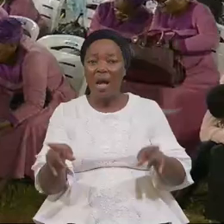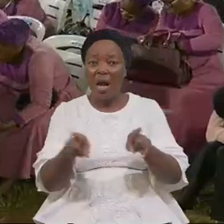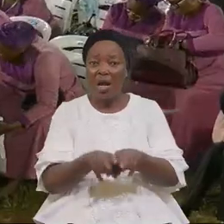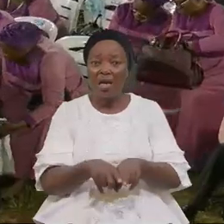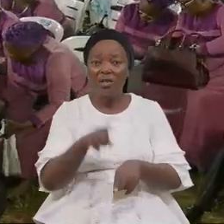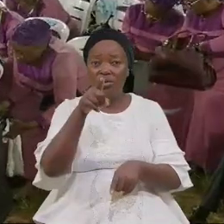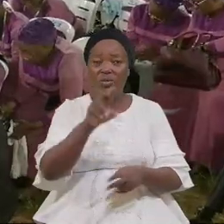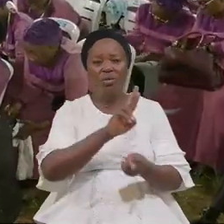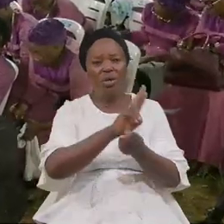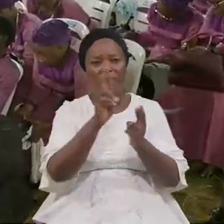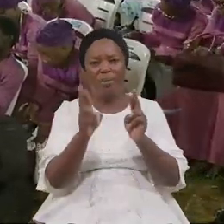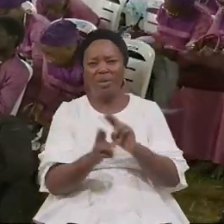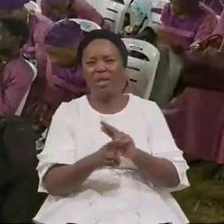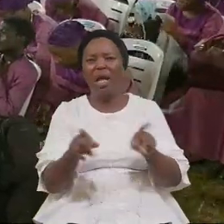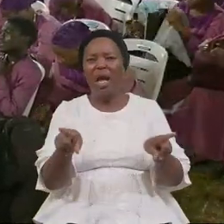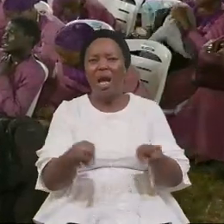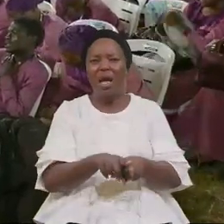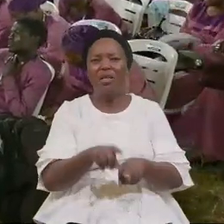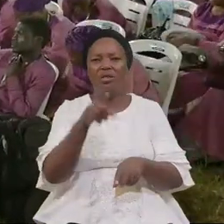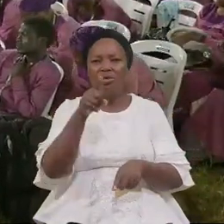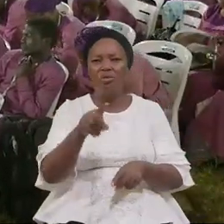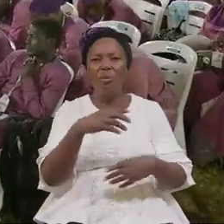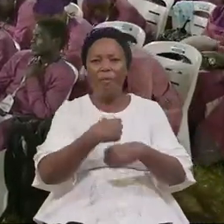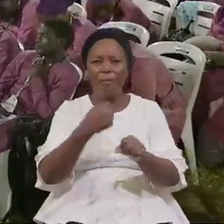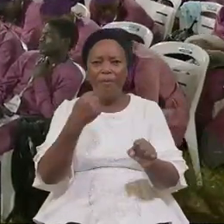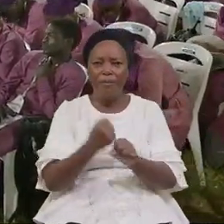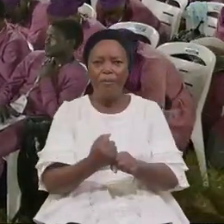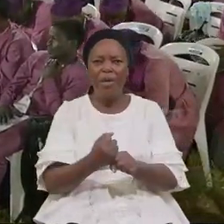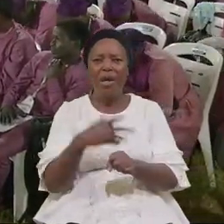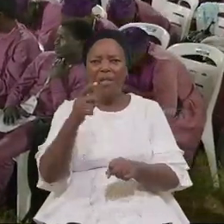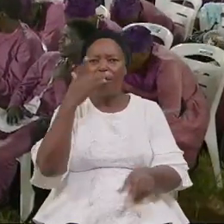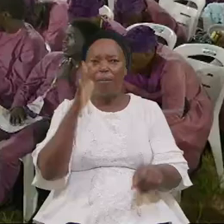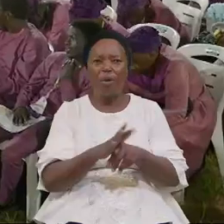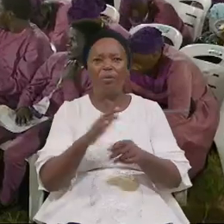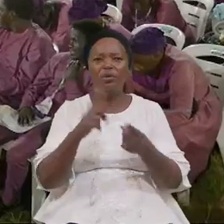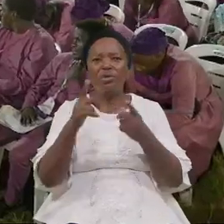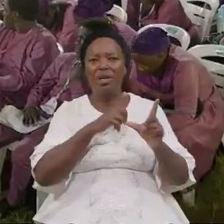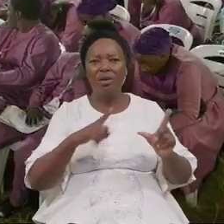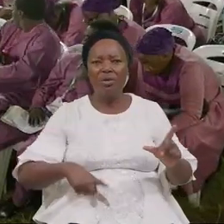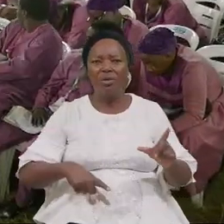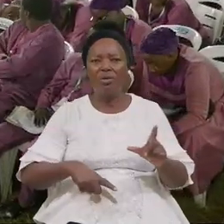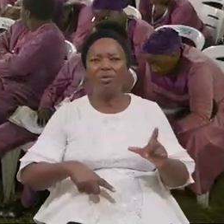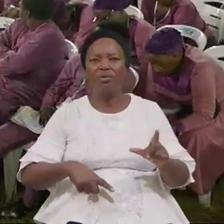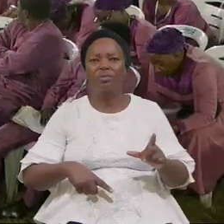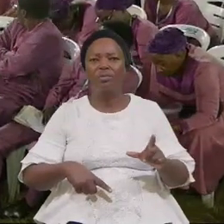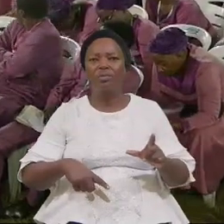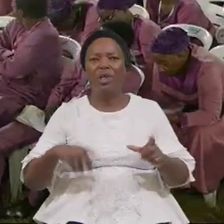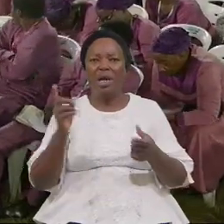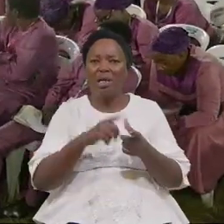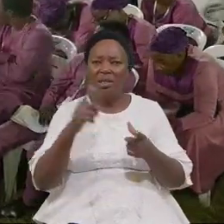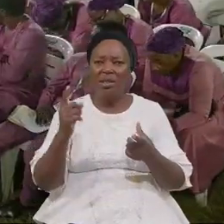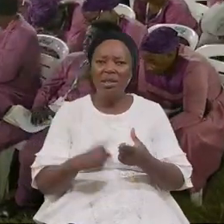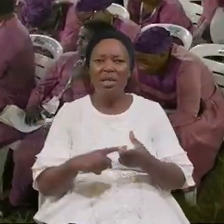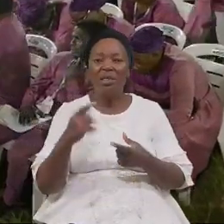repent, as you make the promise to the Lord The shirt, my shirt that you